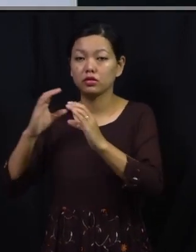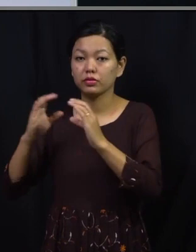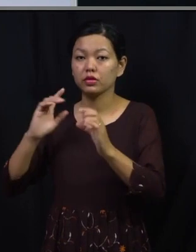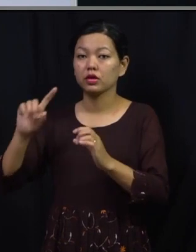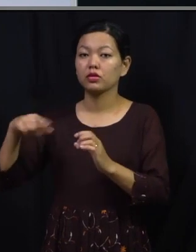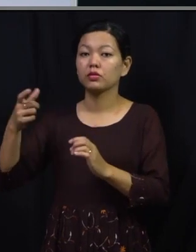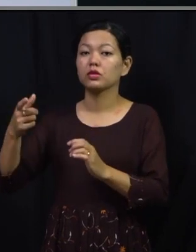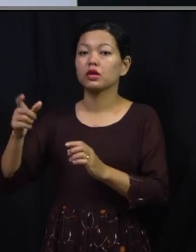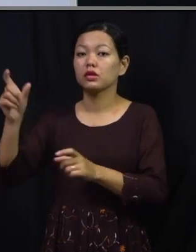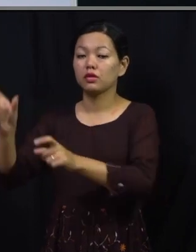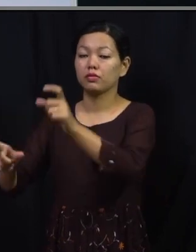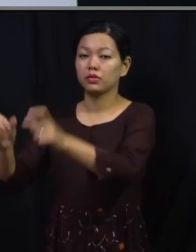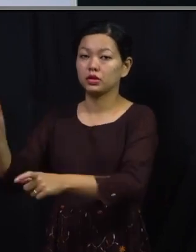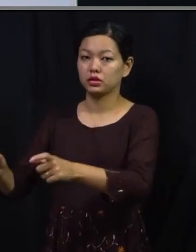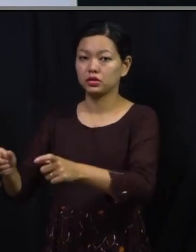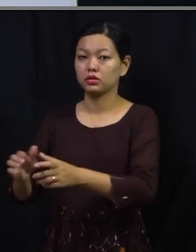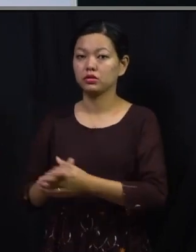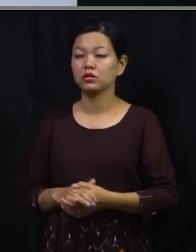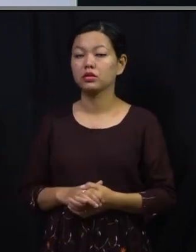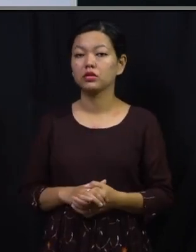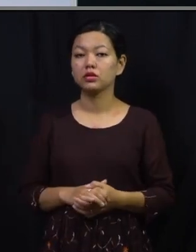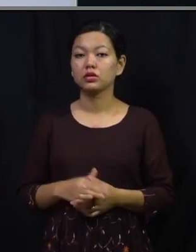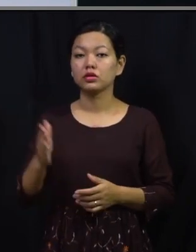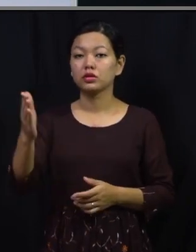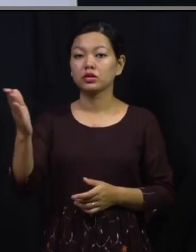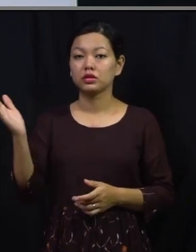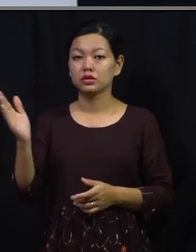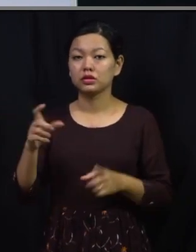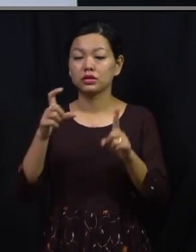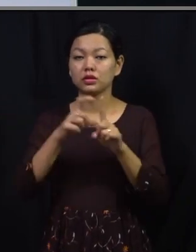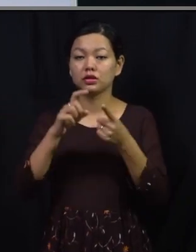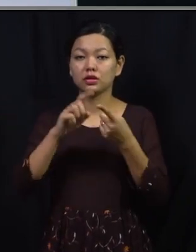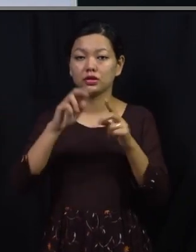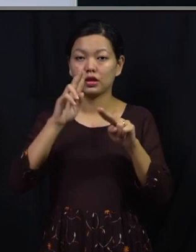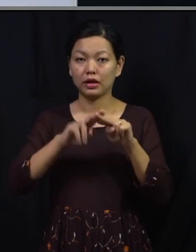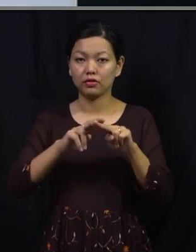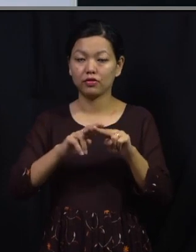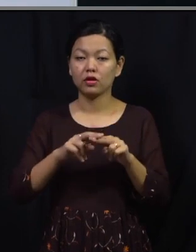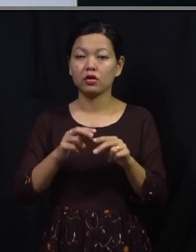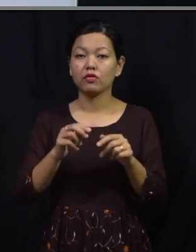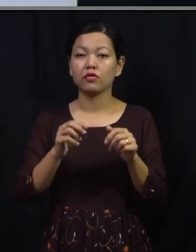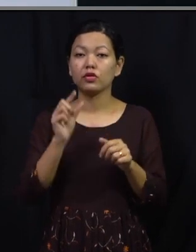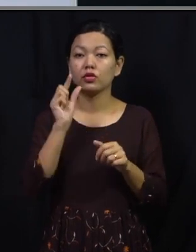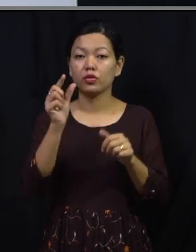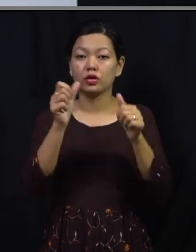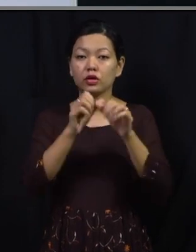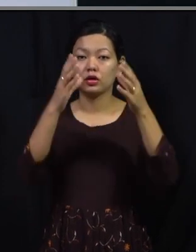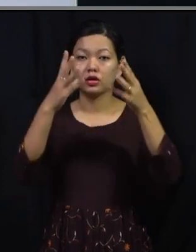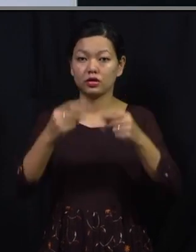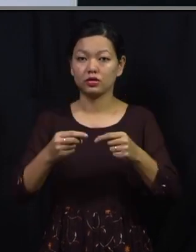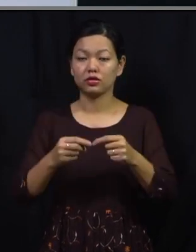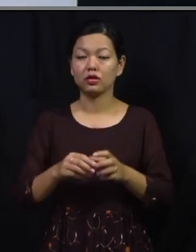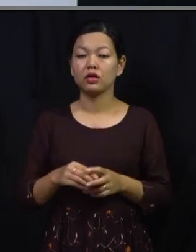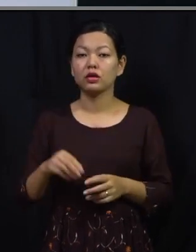on. So the easiest way to remember the definition given by American Institute of Chartered Public Accountants